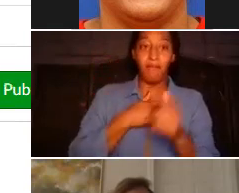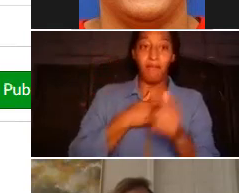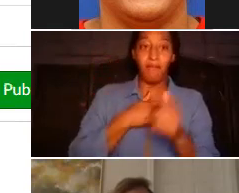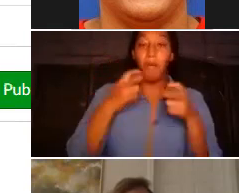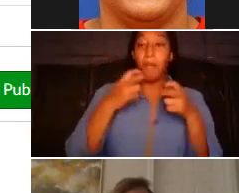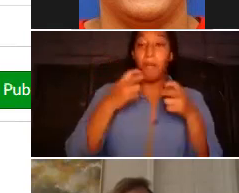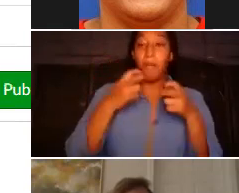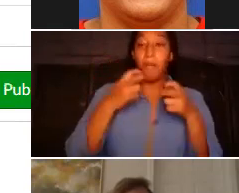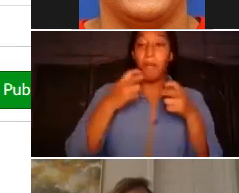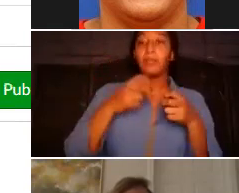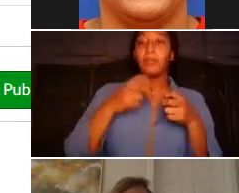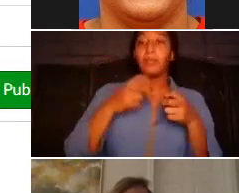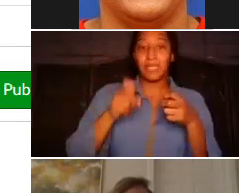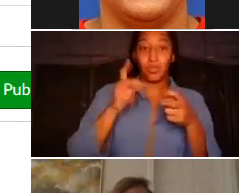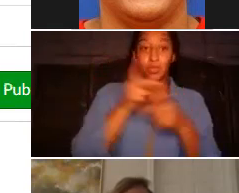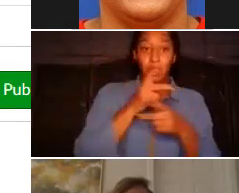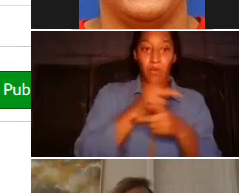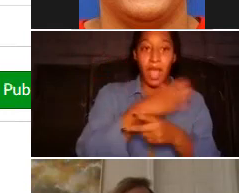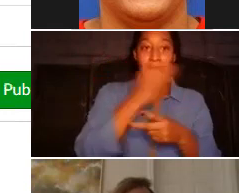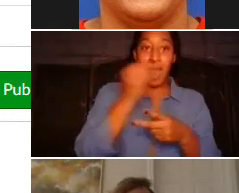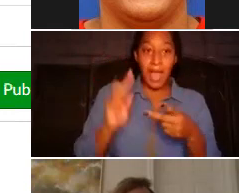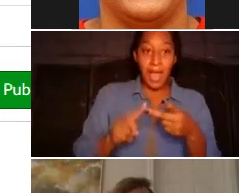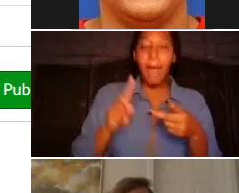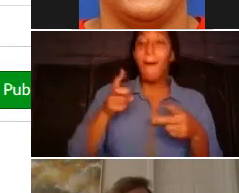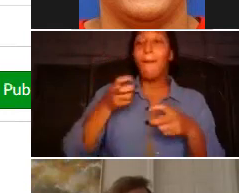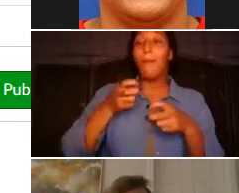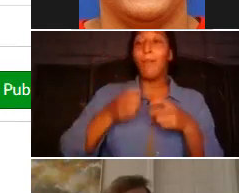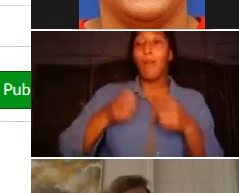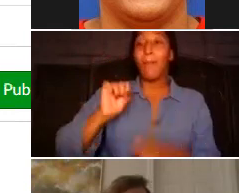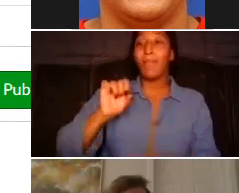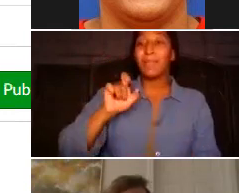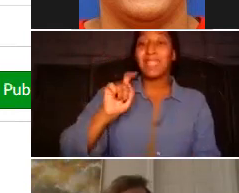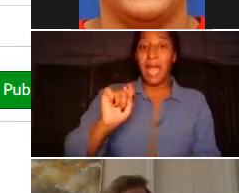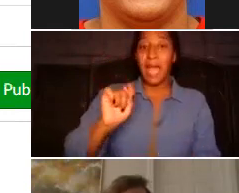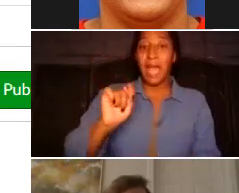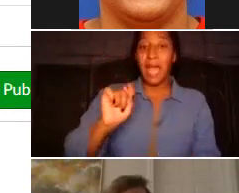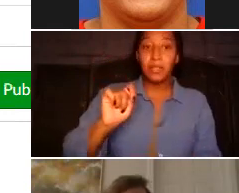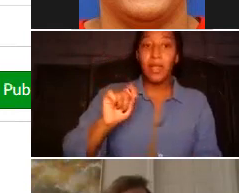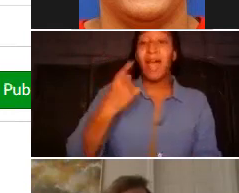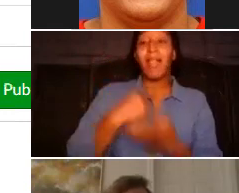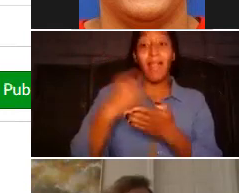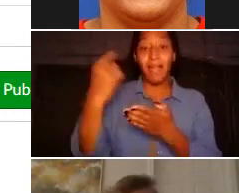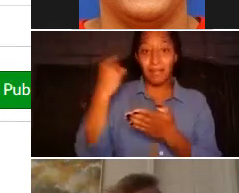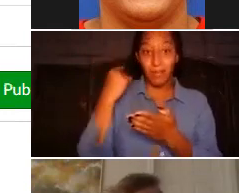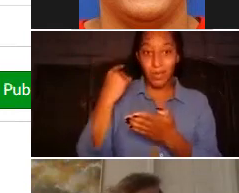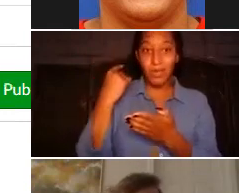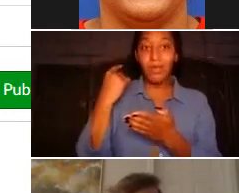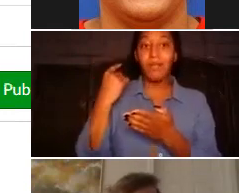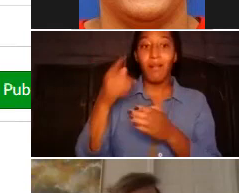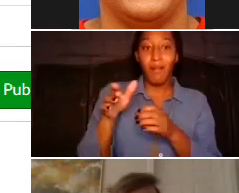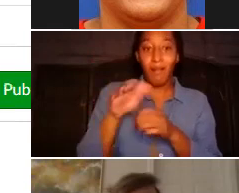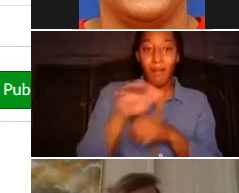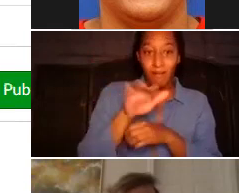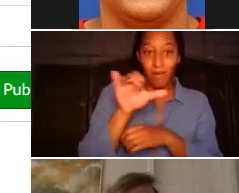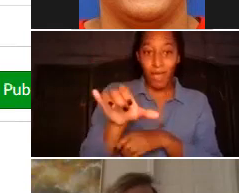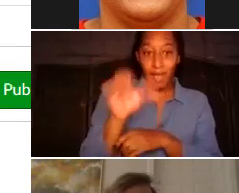that actually deals with thermodynamics that we covered last week, okay? So, problem sets kind